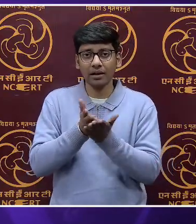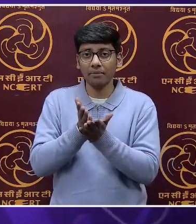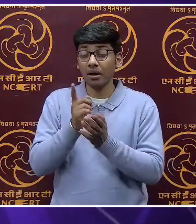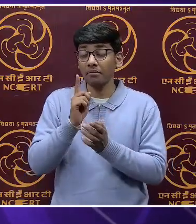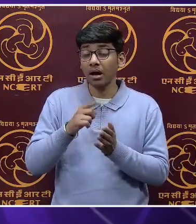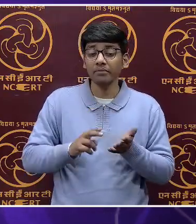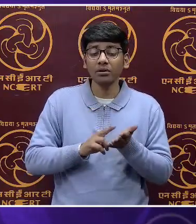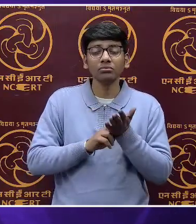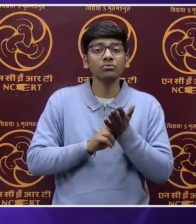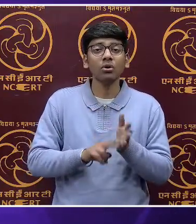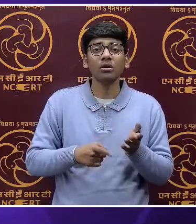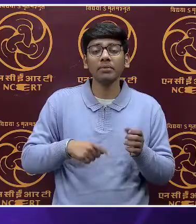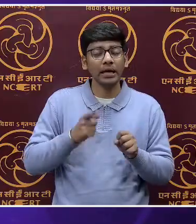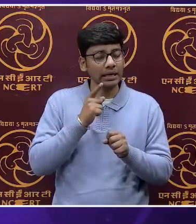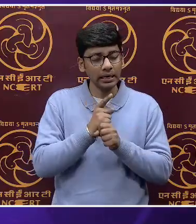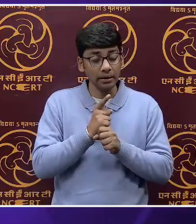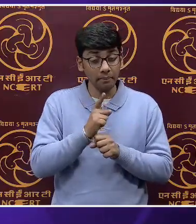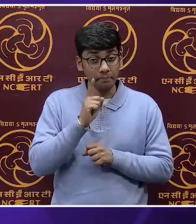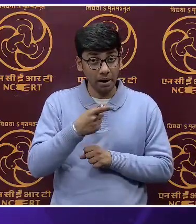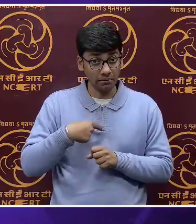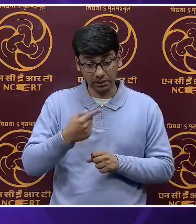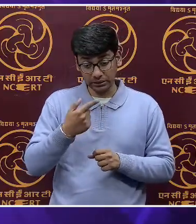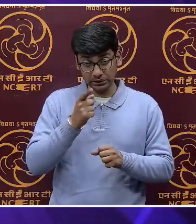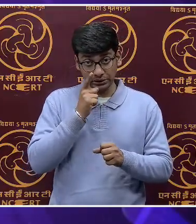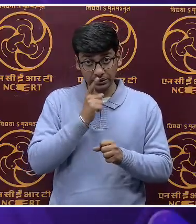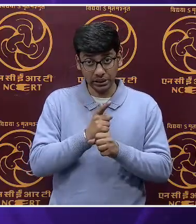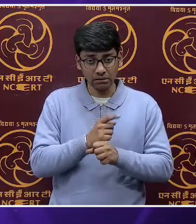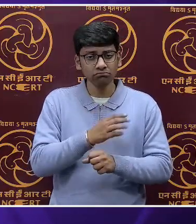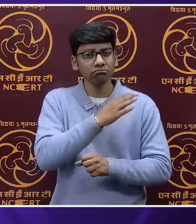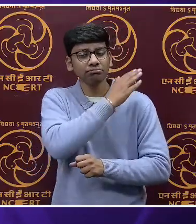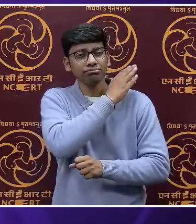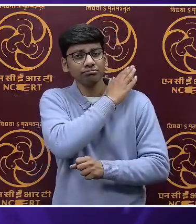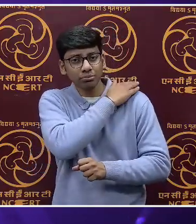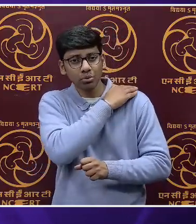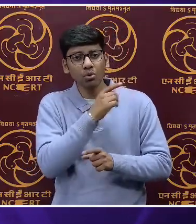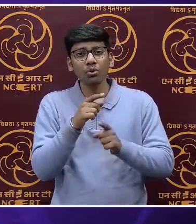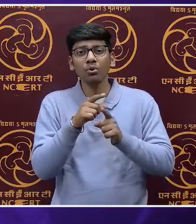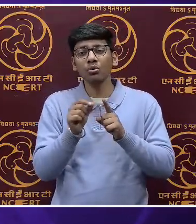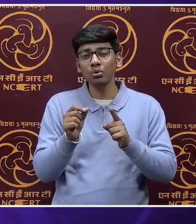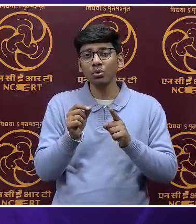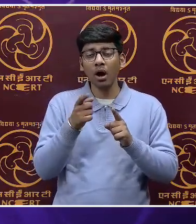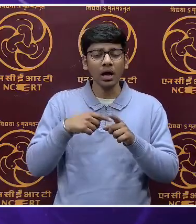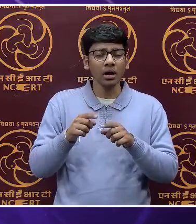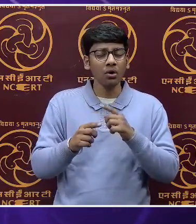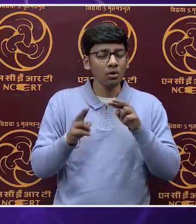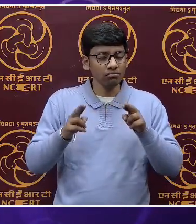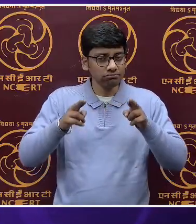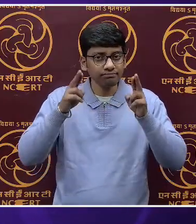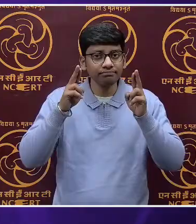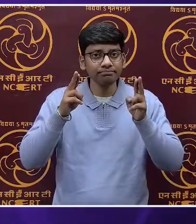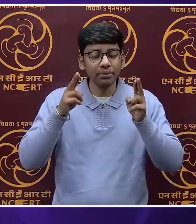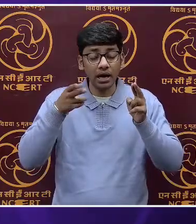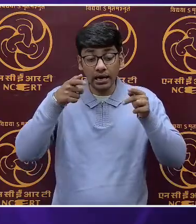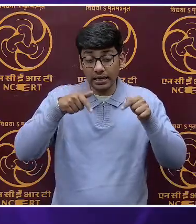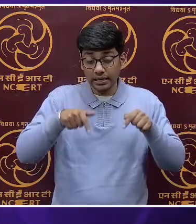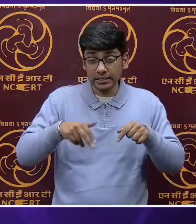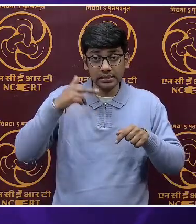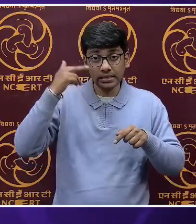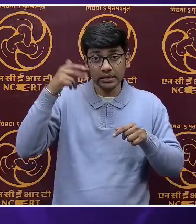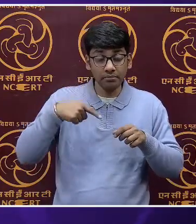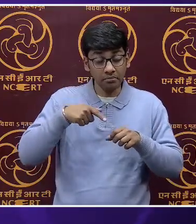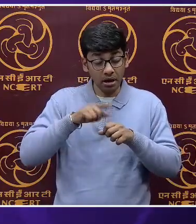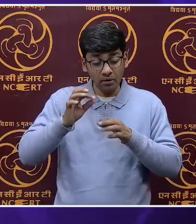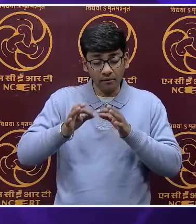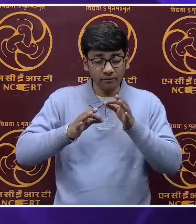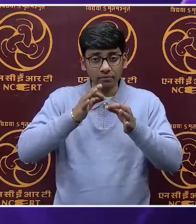time. And what my teacher just did was she just patted my shoulder and showed her trust in me. Wow. And wow, here I am. I also